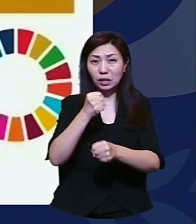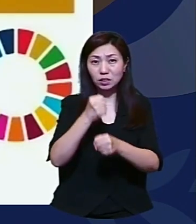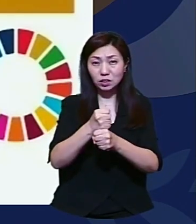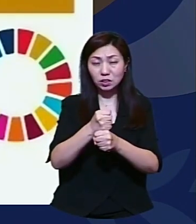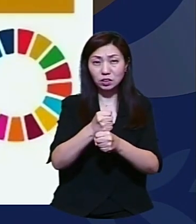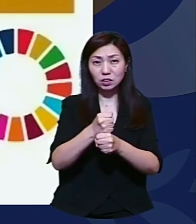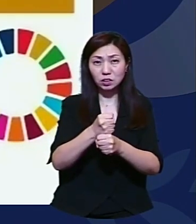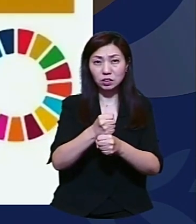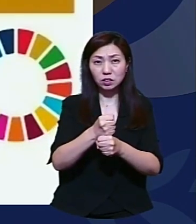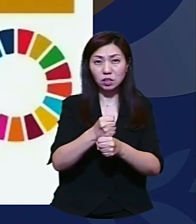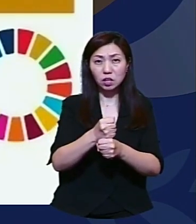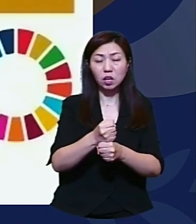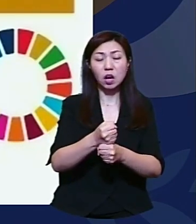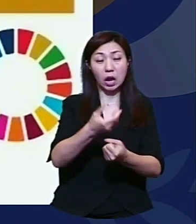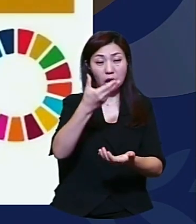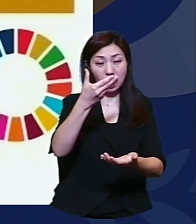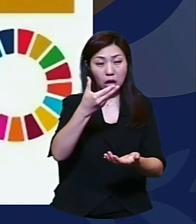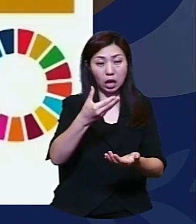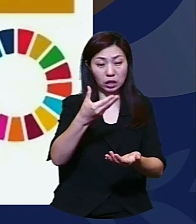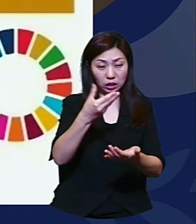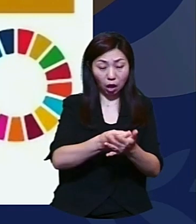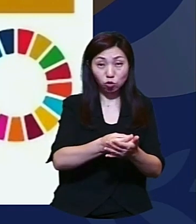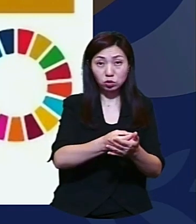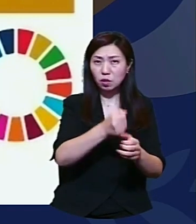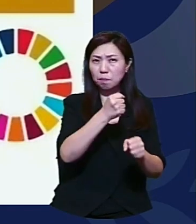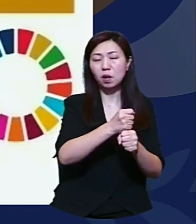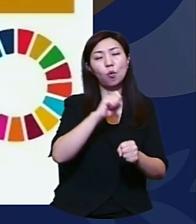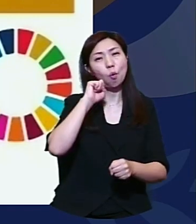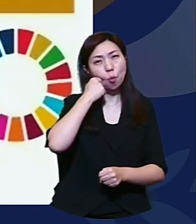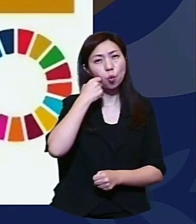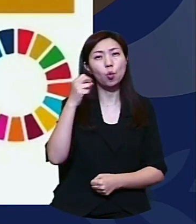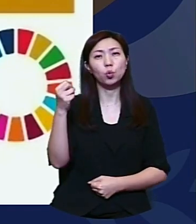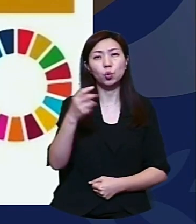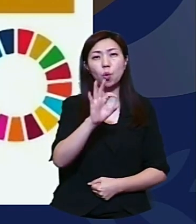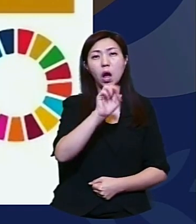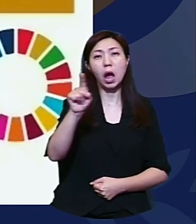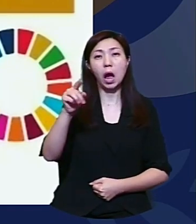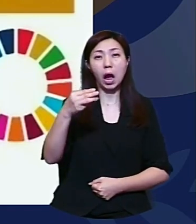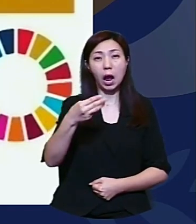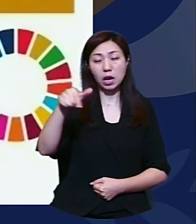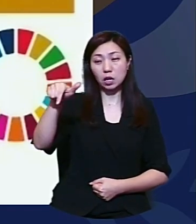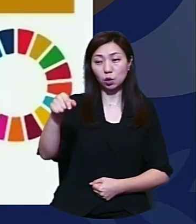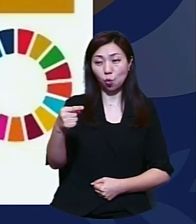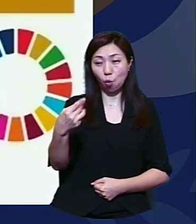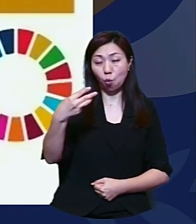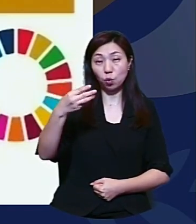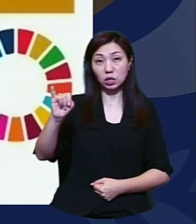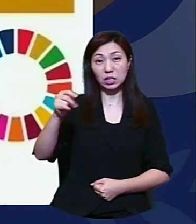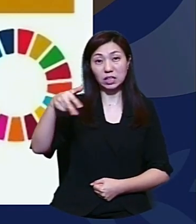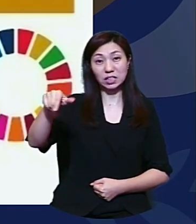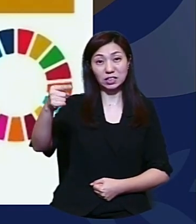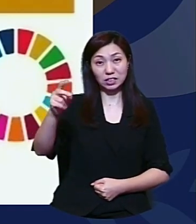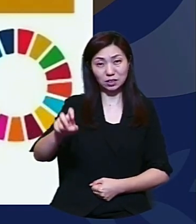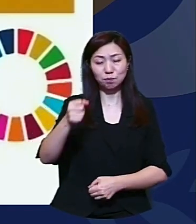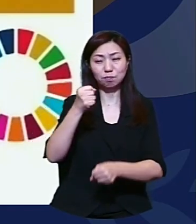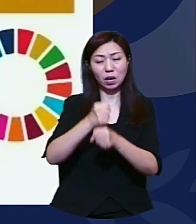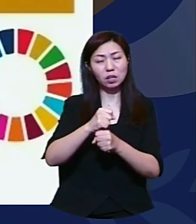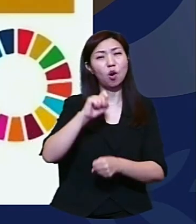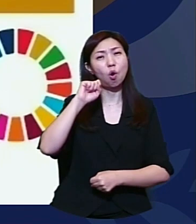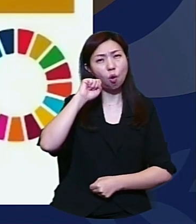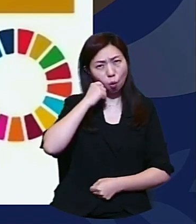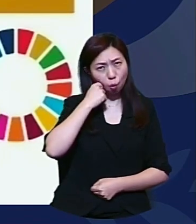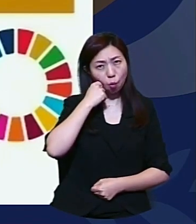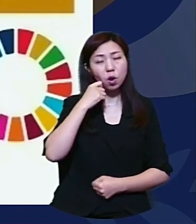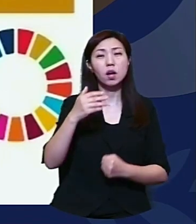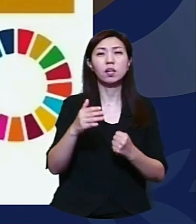that we're developing right now, that can certainly negatively impact on societies. So